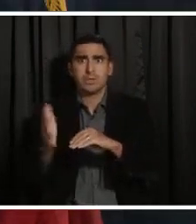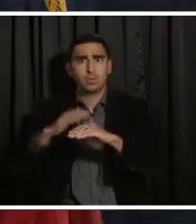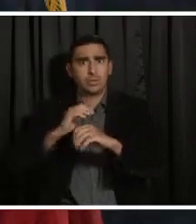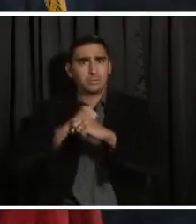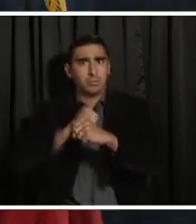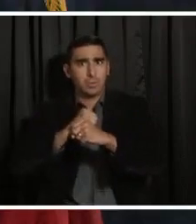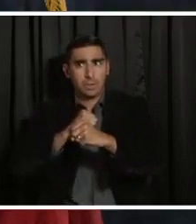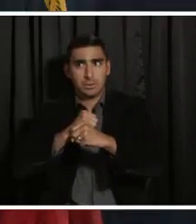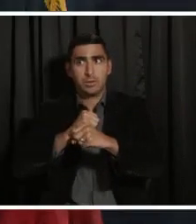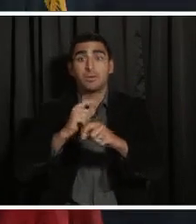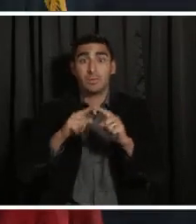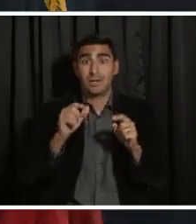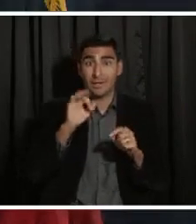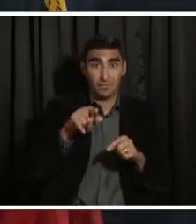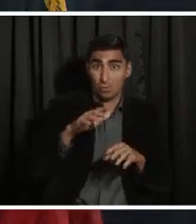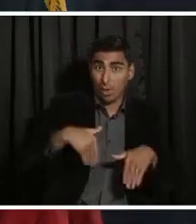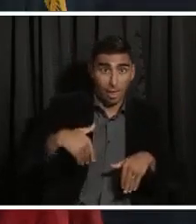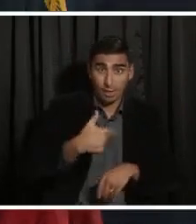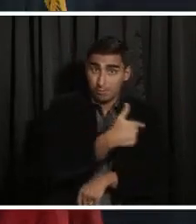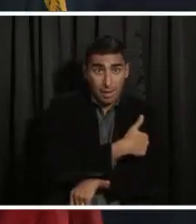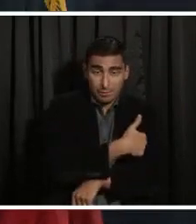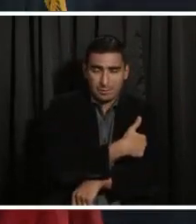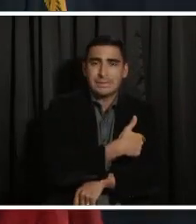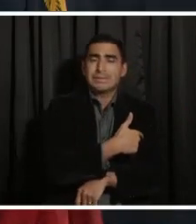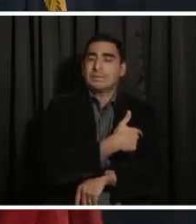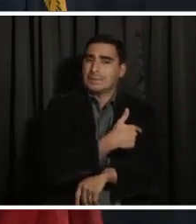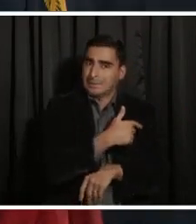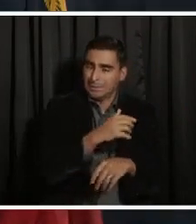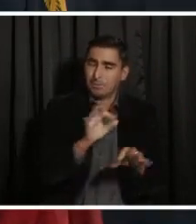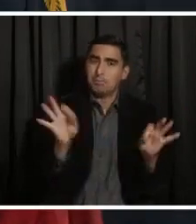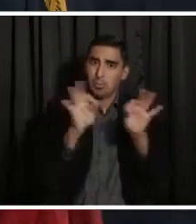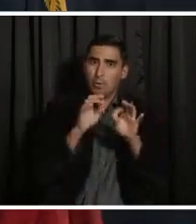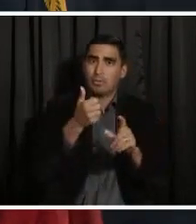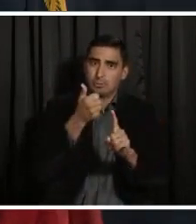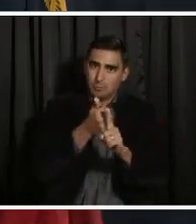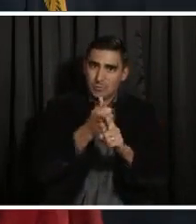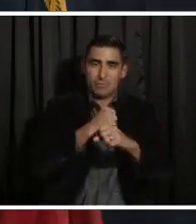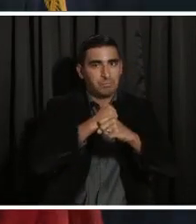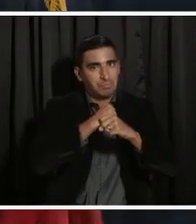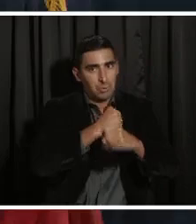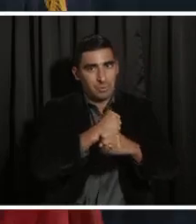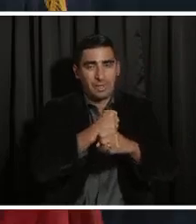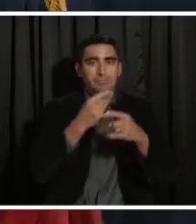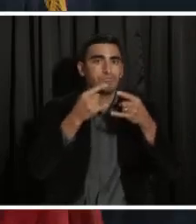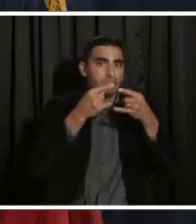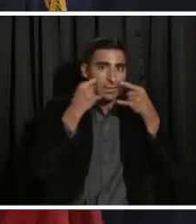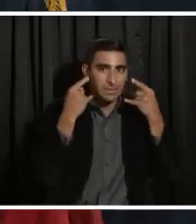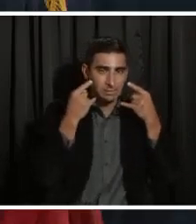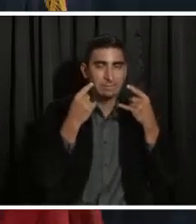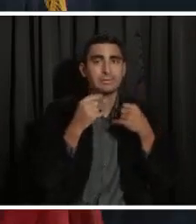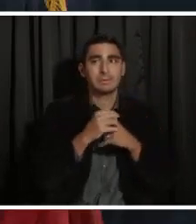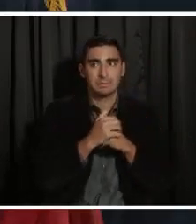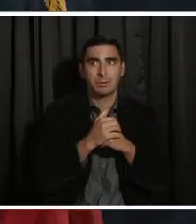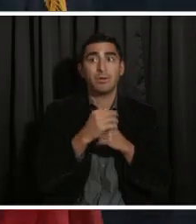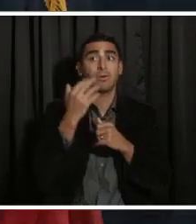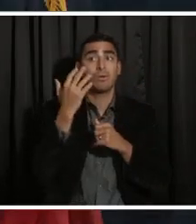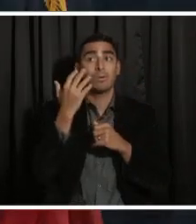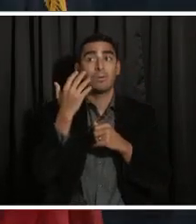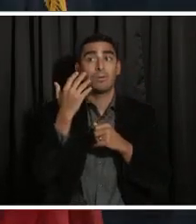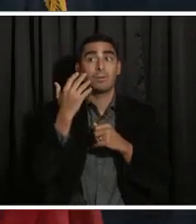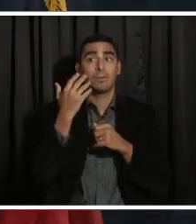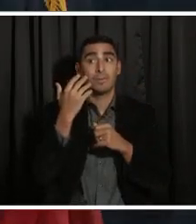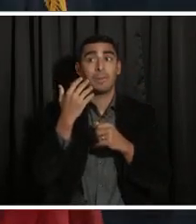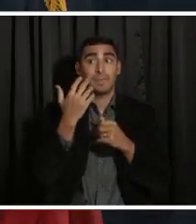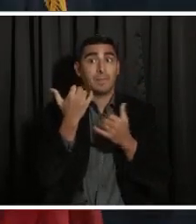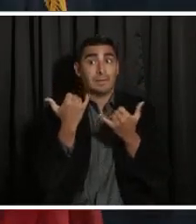to mention how imperative that is that you protect yourself, because we are nearing the capacity of